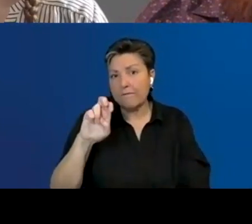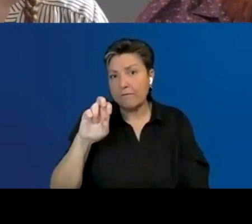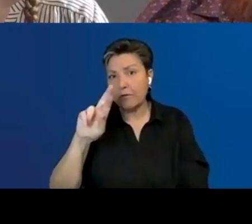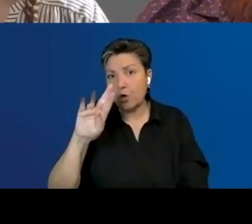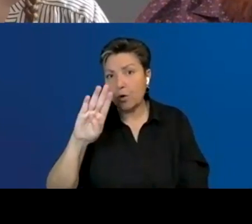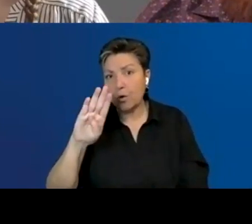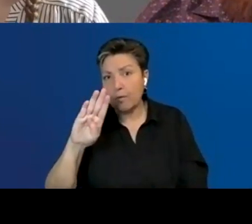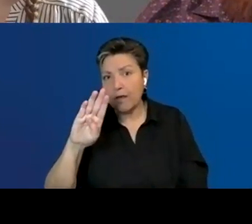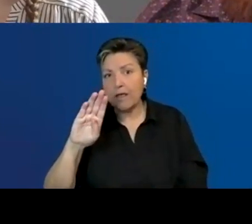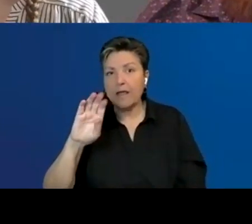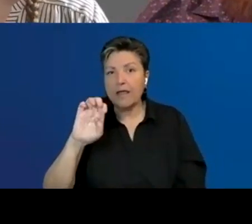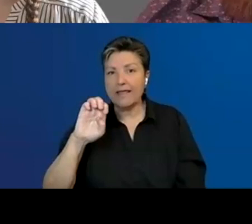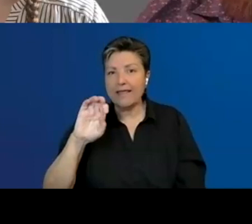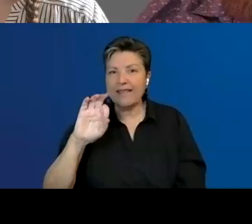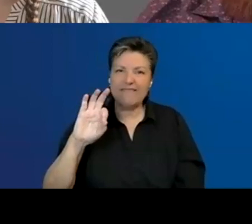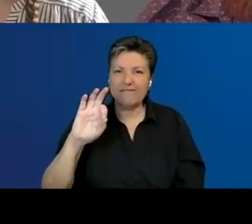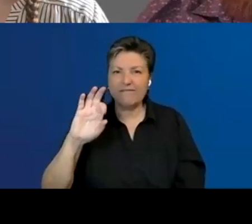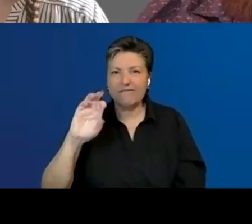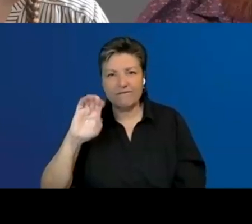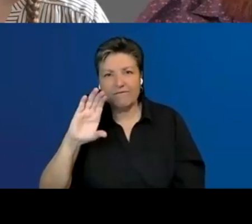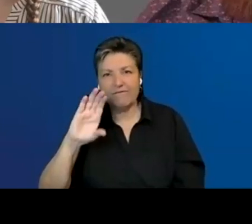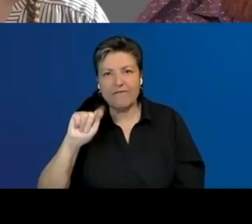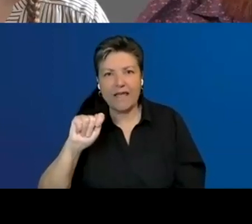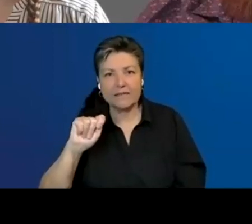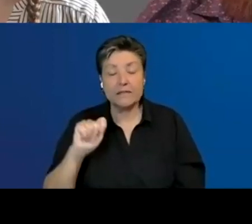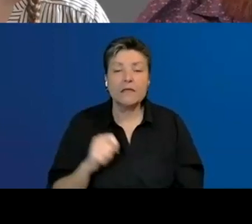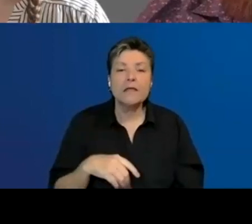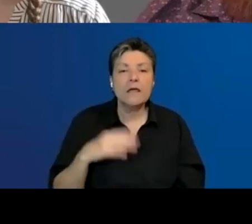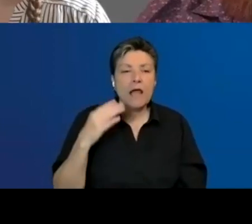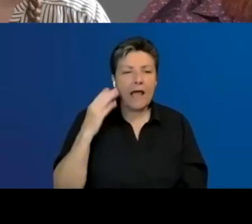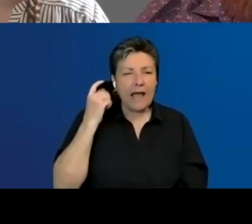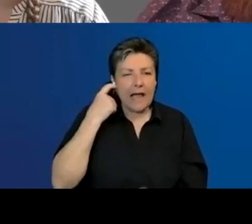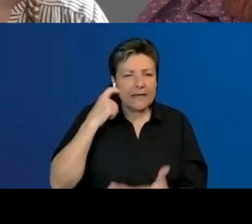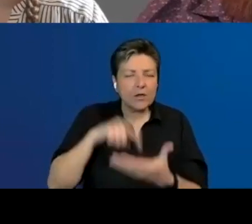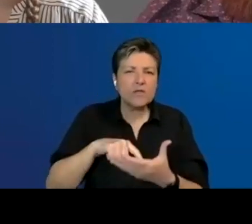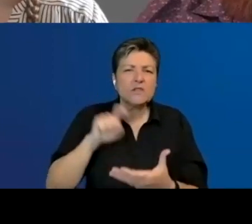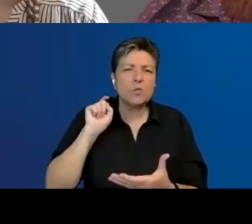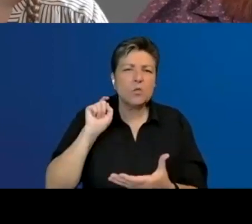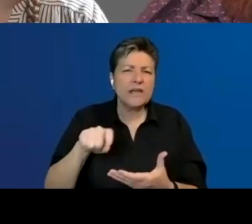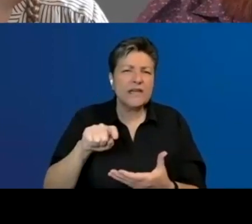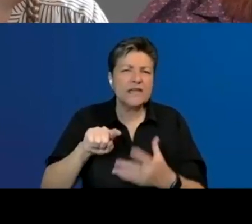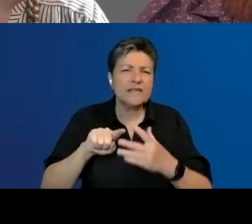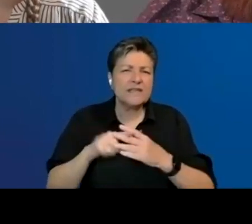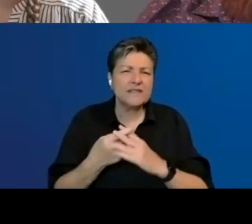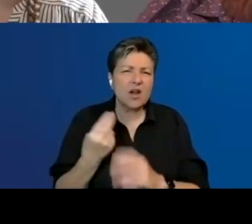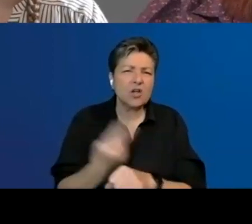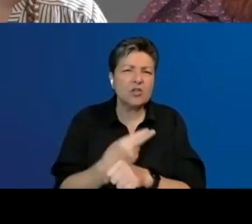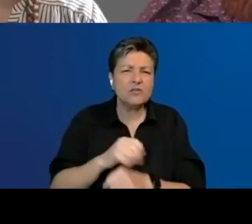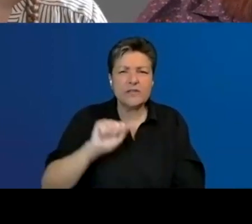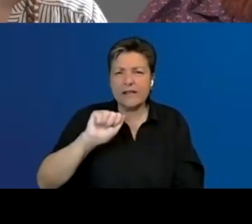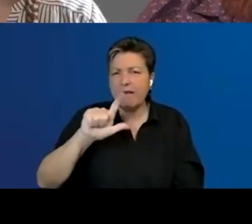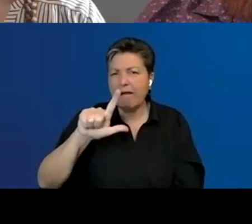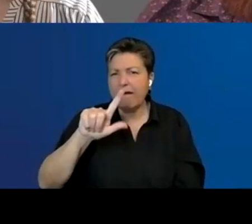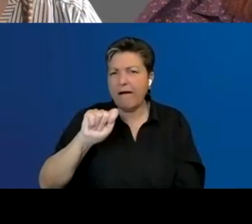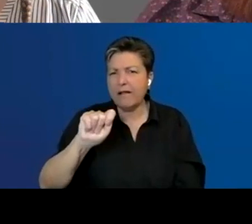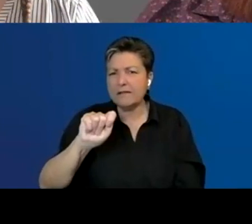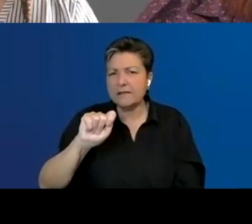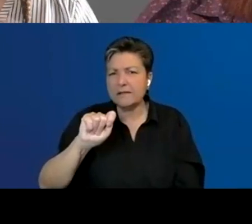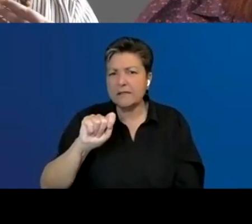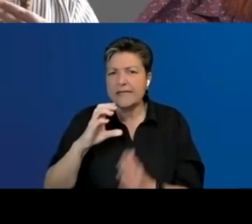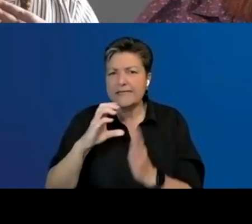noticed that we needed to improve, we needed to start using alt text on our websites for our images.